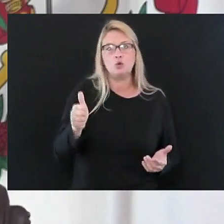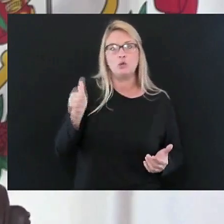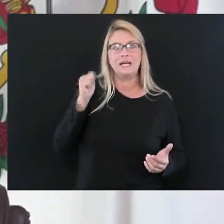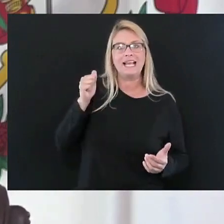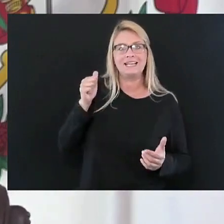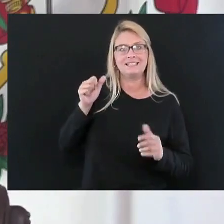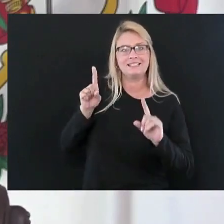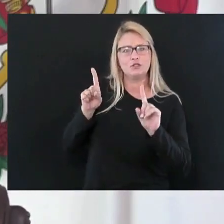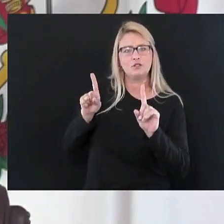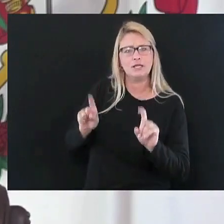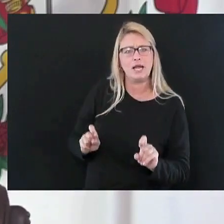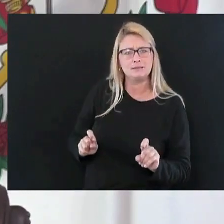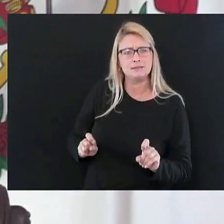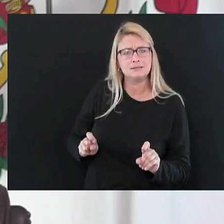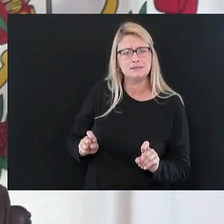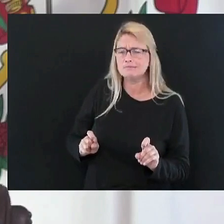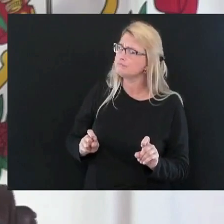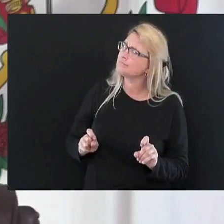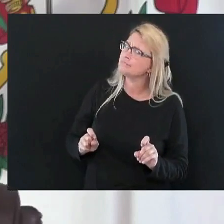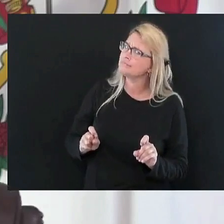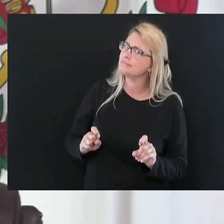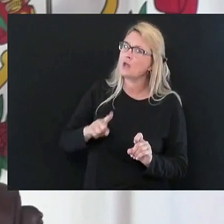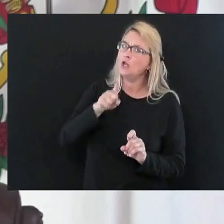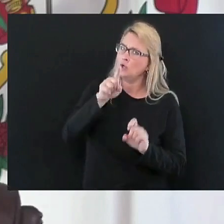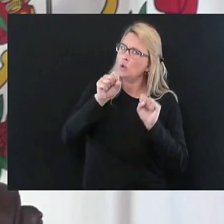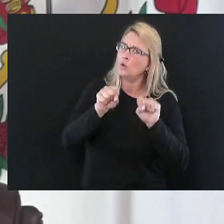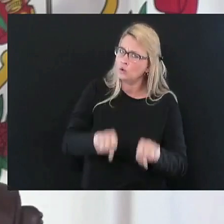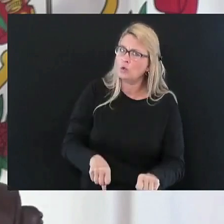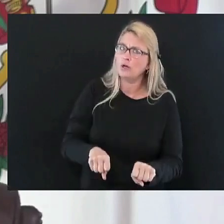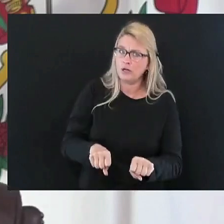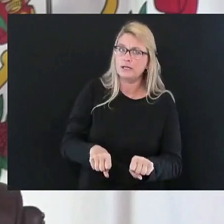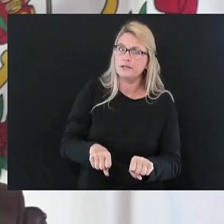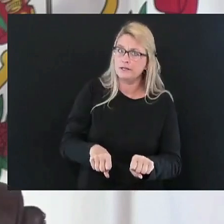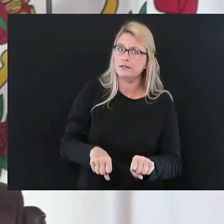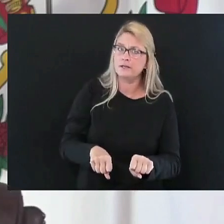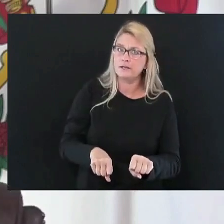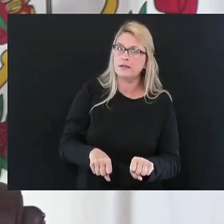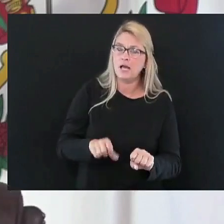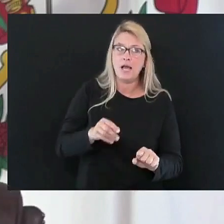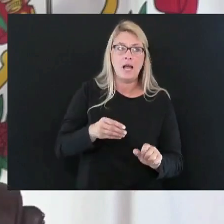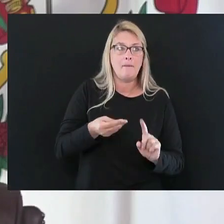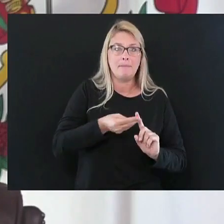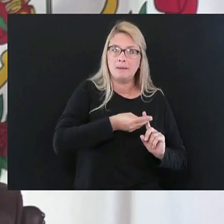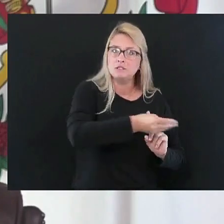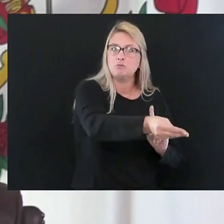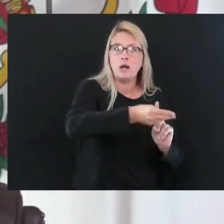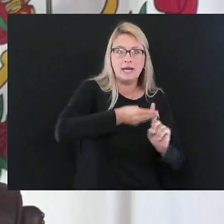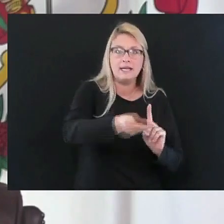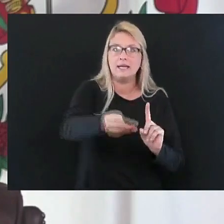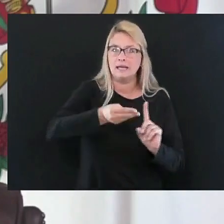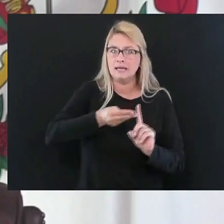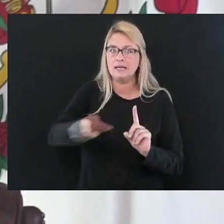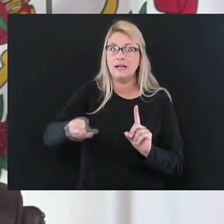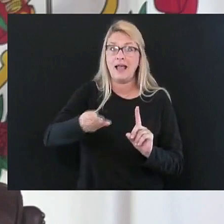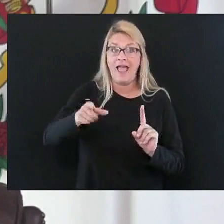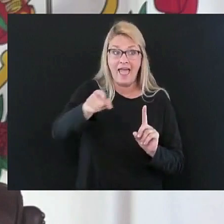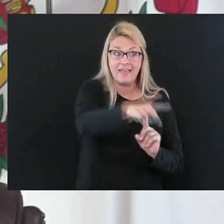get a test, you know, you could very well be giving it to somebody and somebody